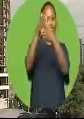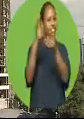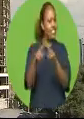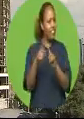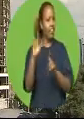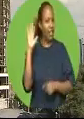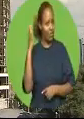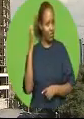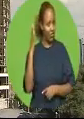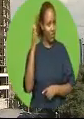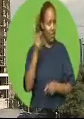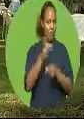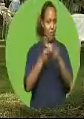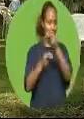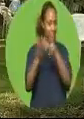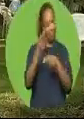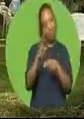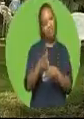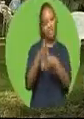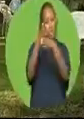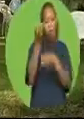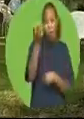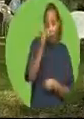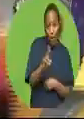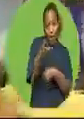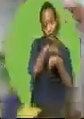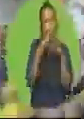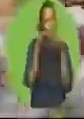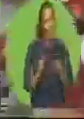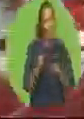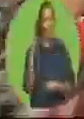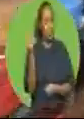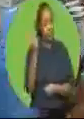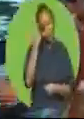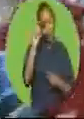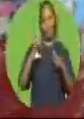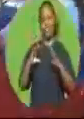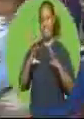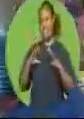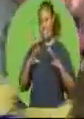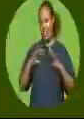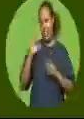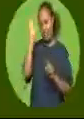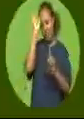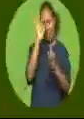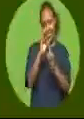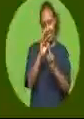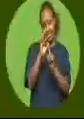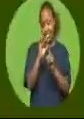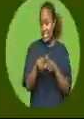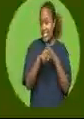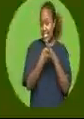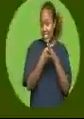different types of buildings, or land can be used for recreational purposes.